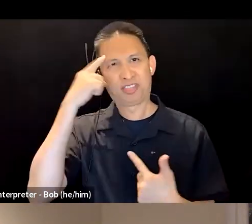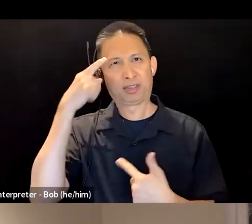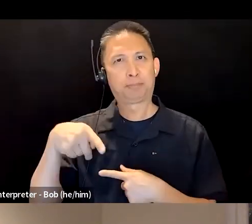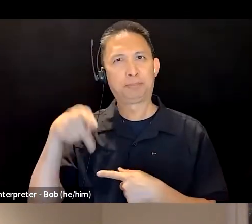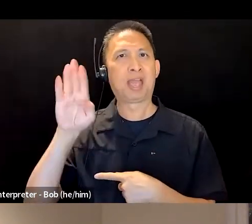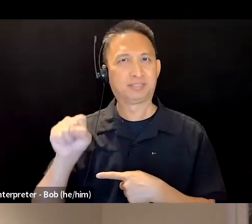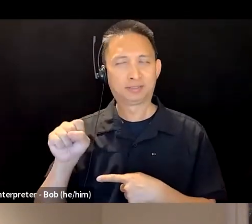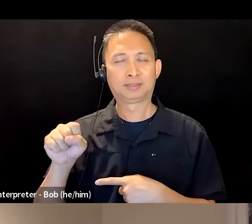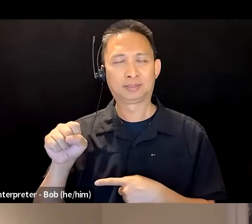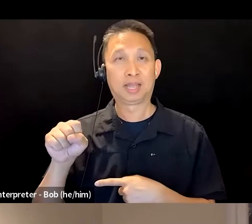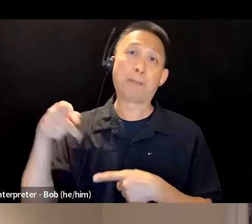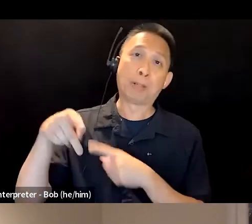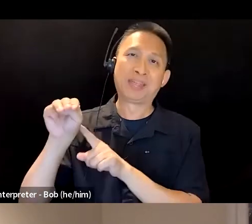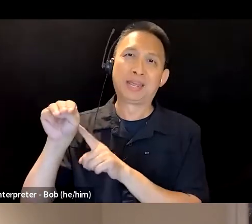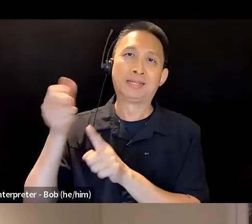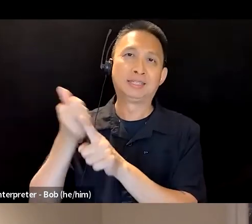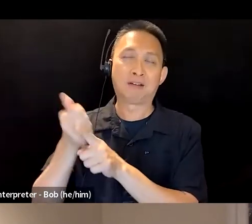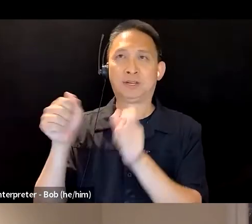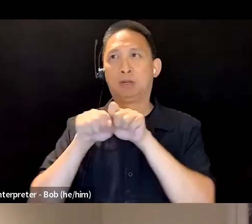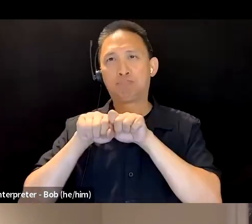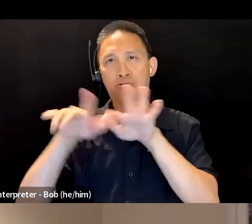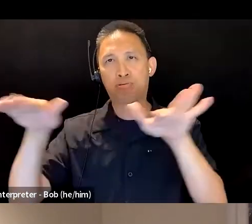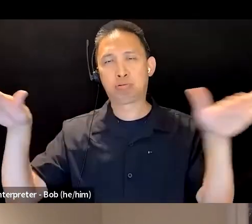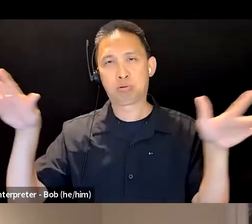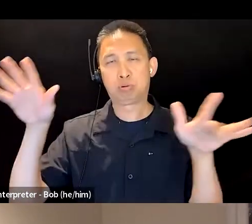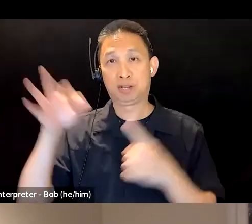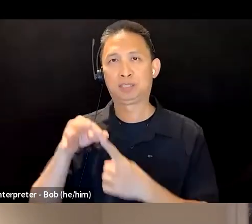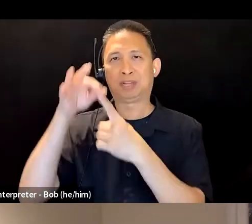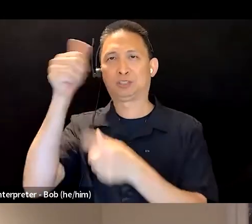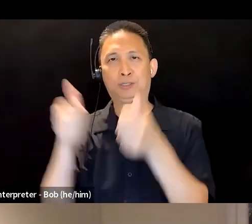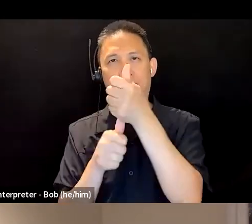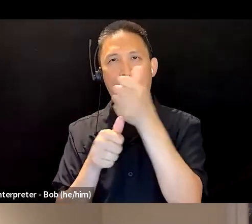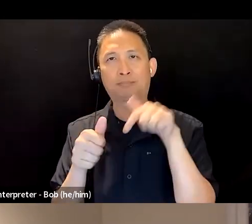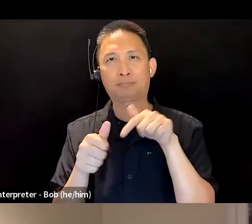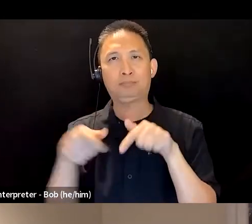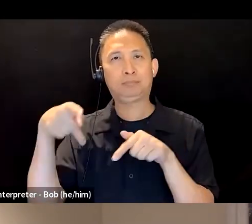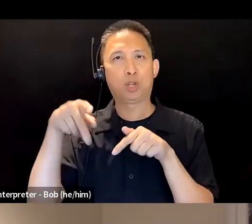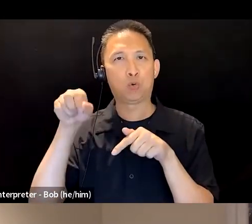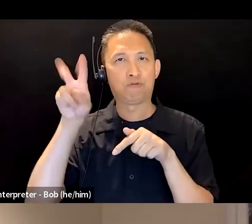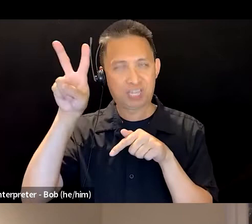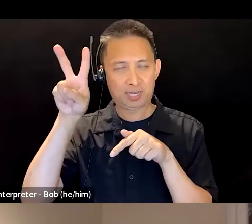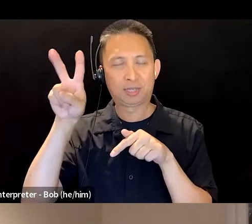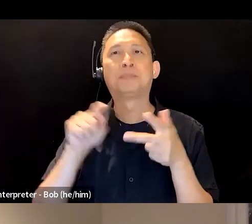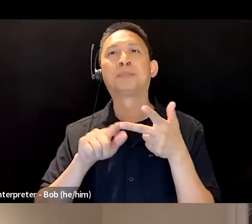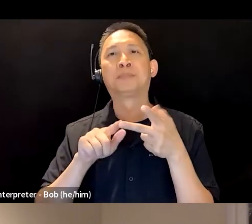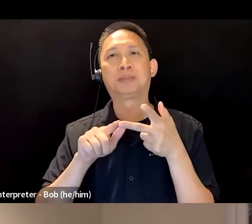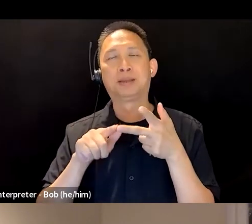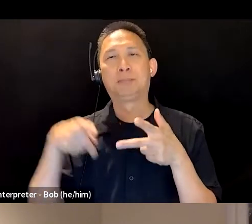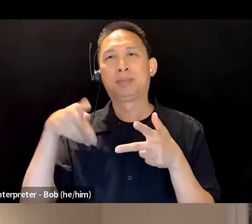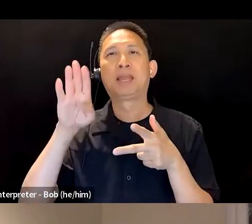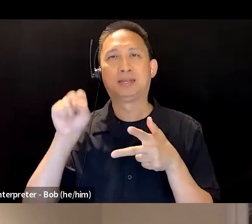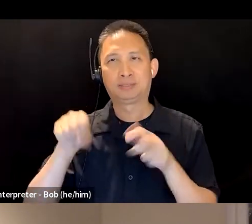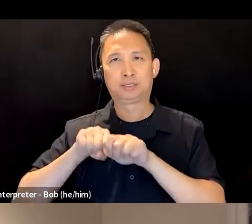has, that PBS, especially the POV strand, and PBS distribution theatrically,